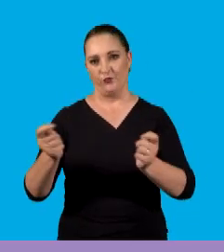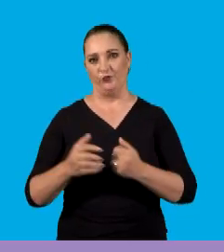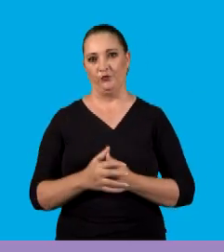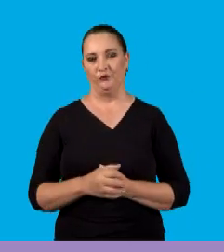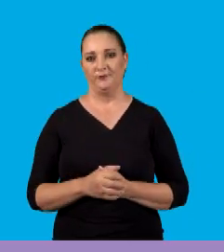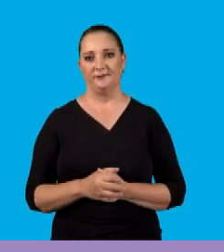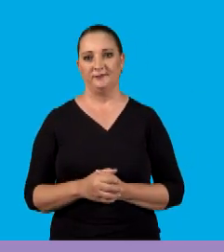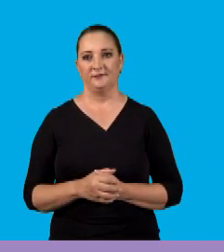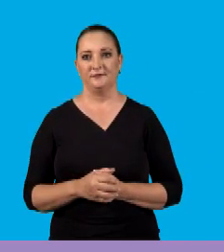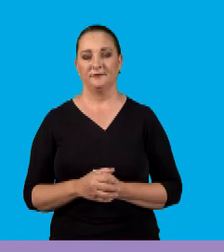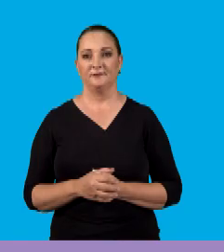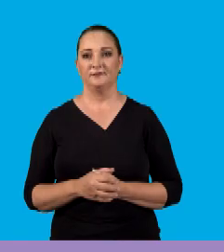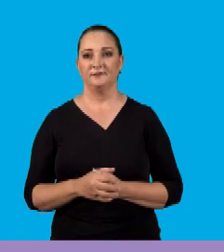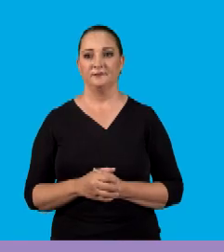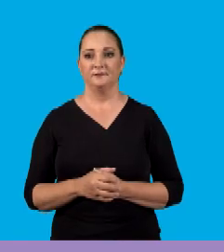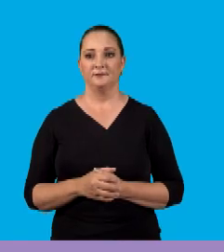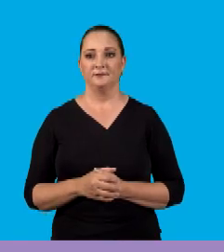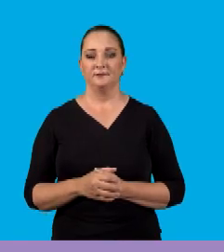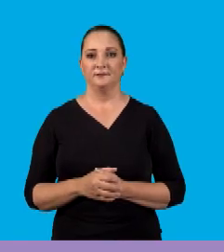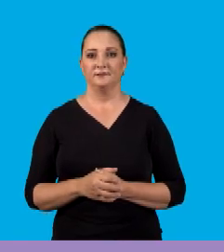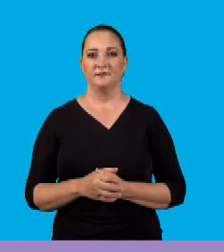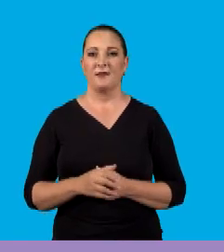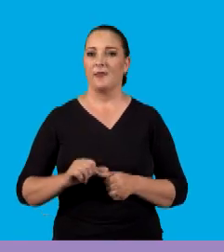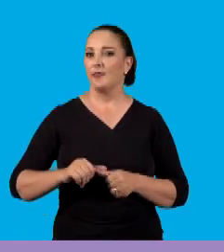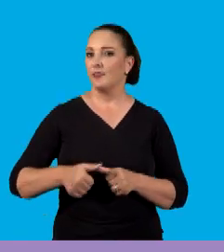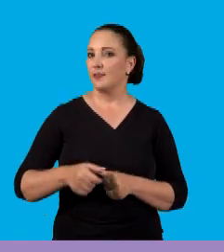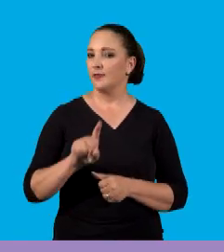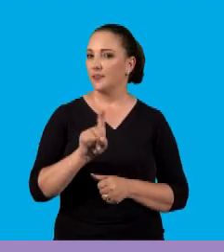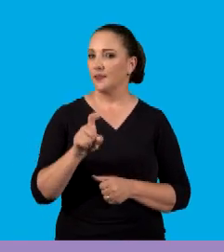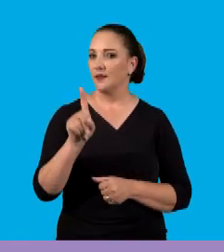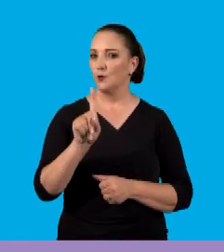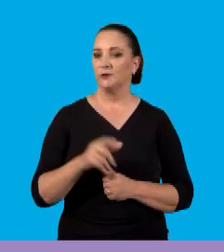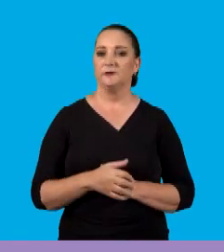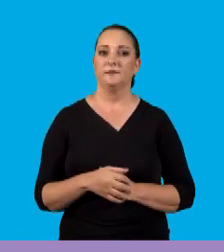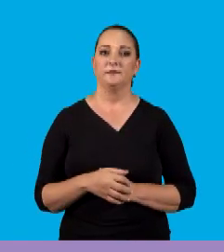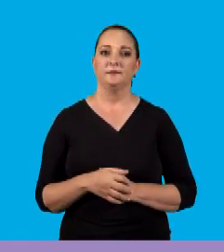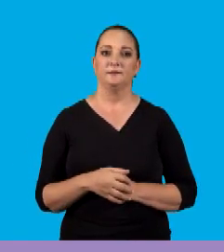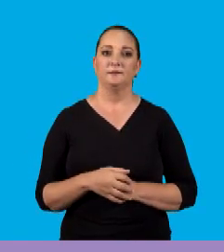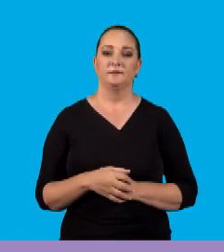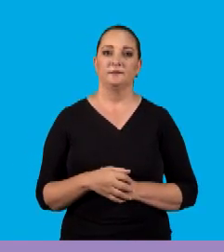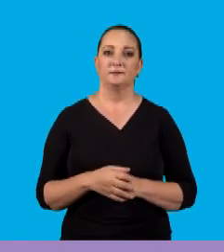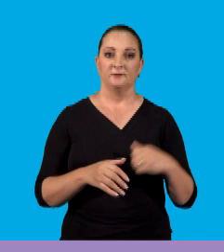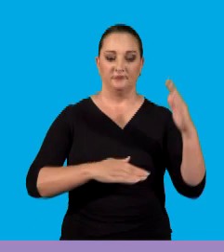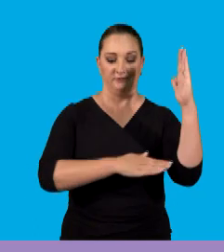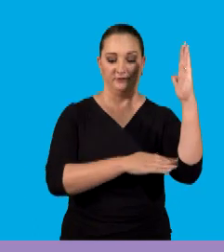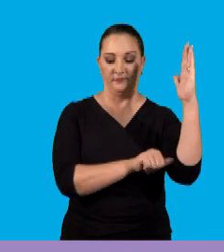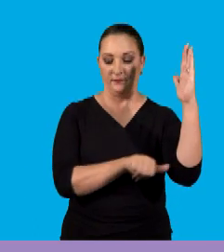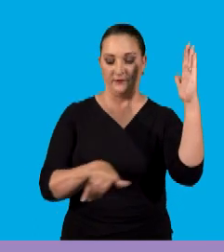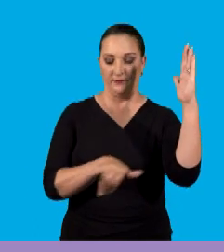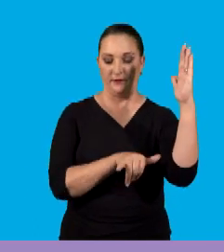sold in November. The next question says, during which months did the